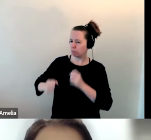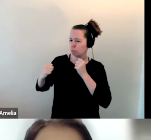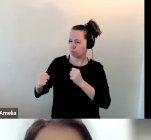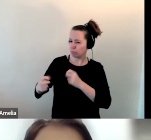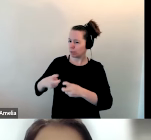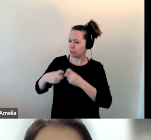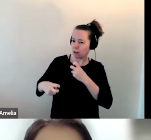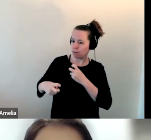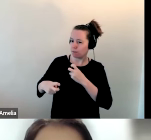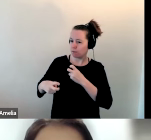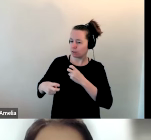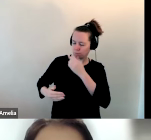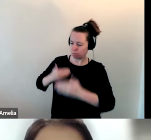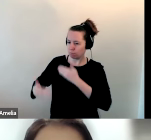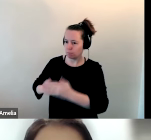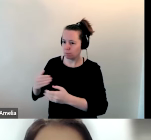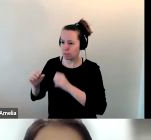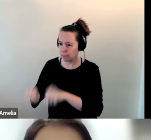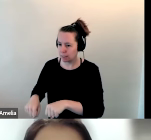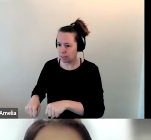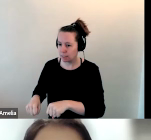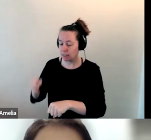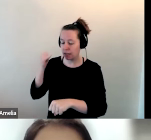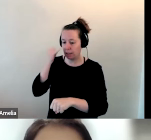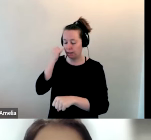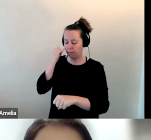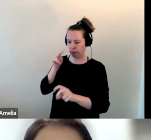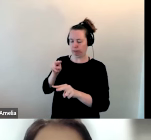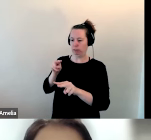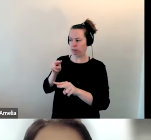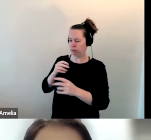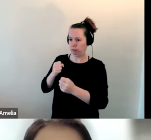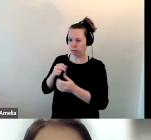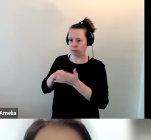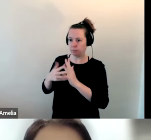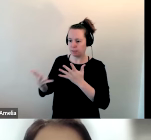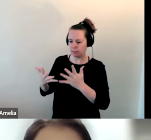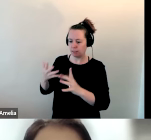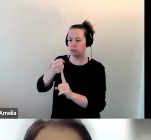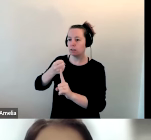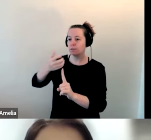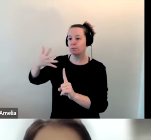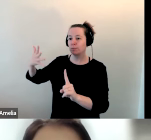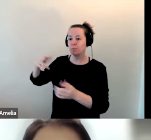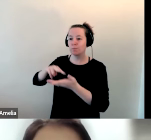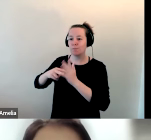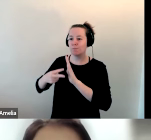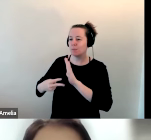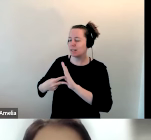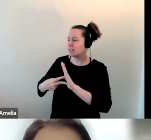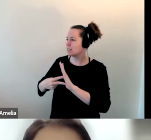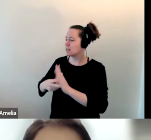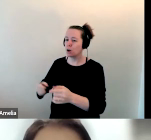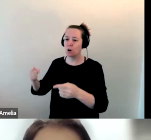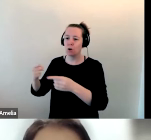actually unpack it in your Lumina competencies, you'll see that really what tough means is you're able to have those difficult conversations,